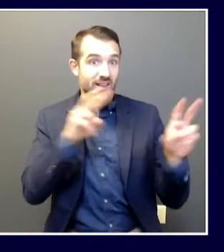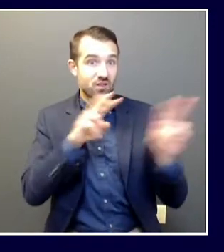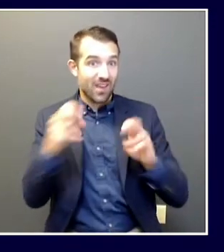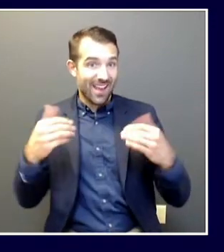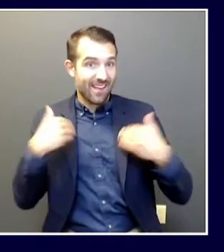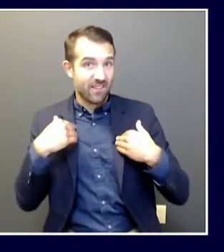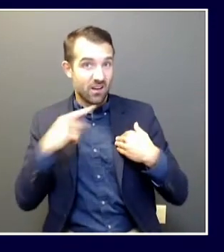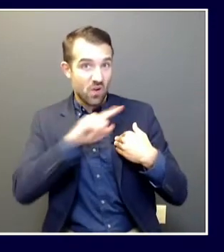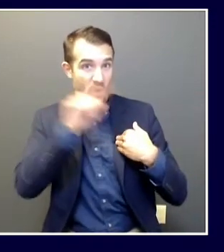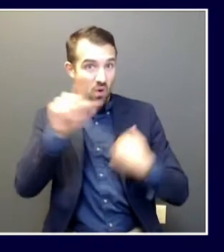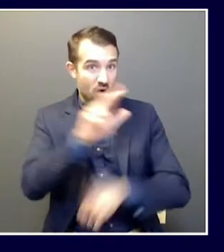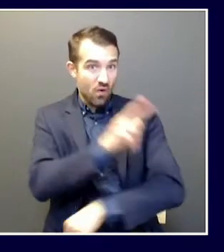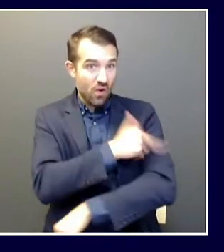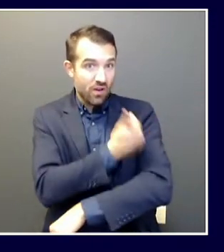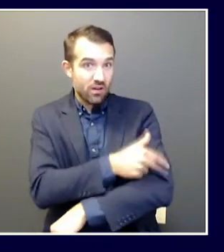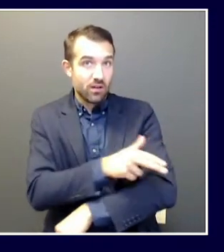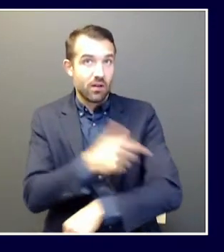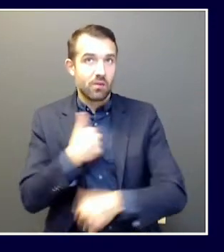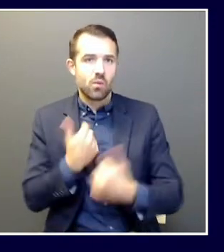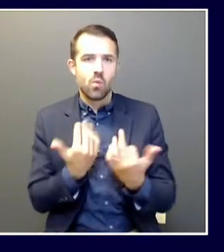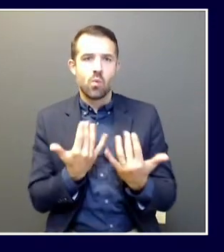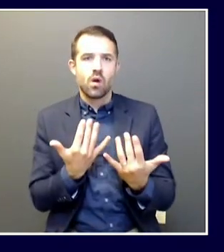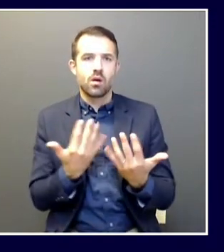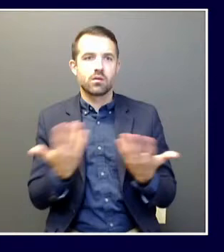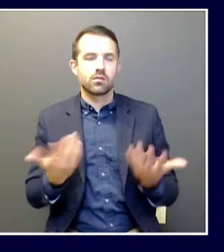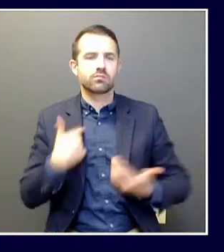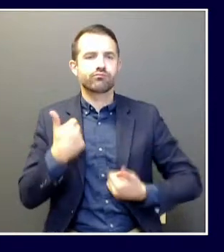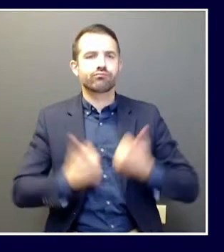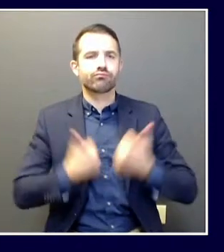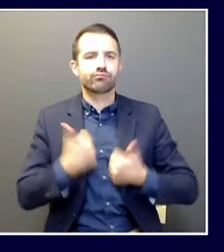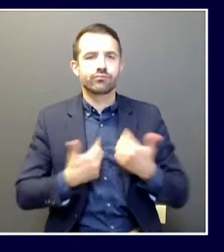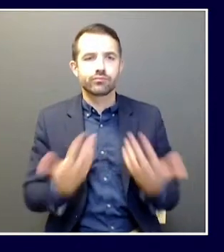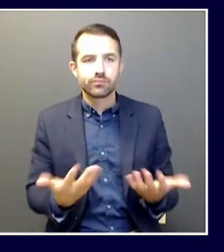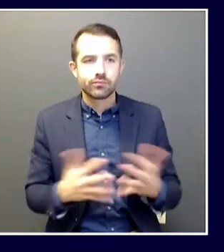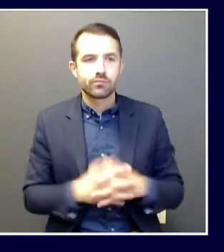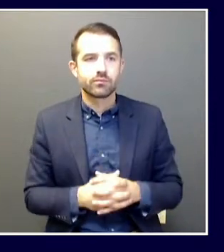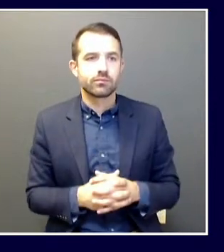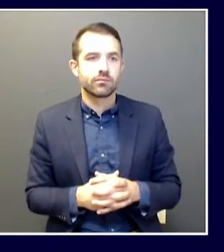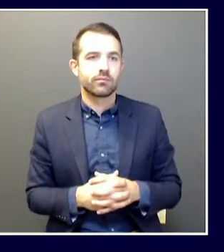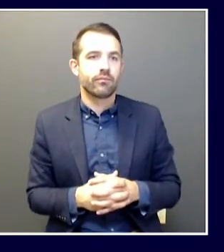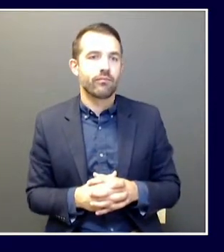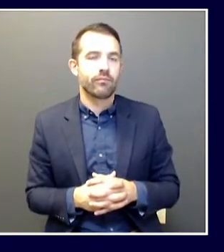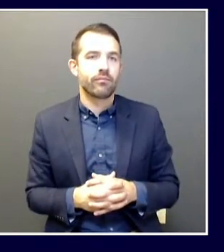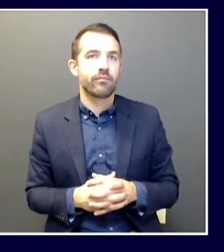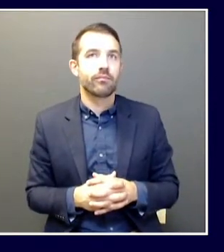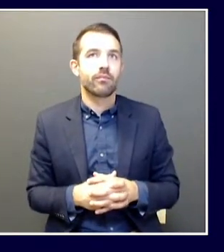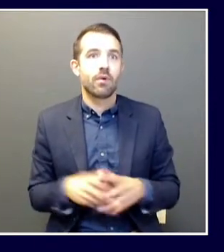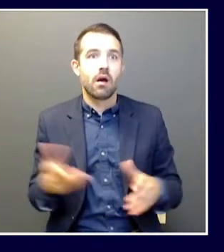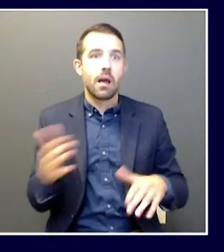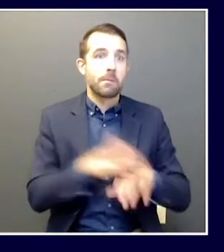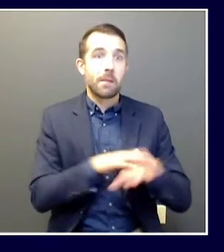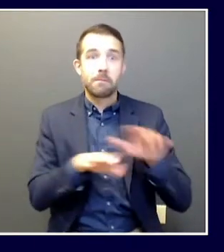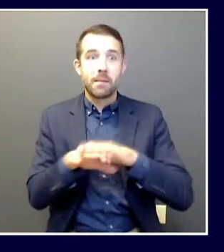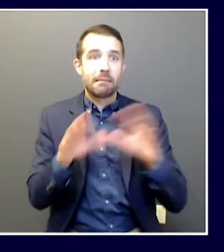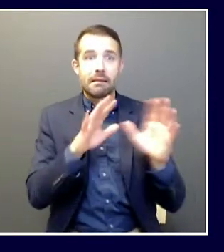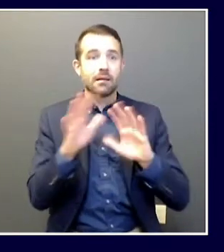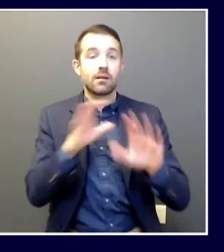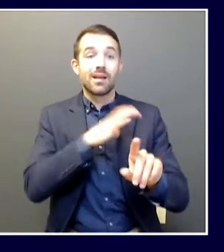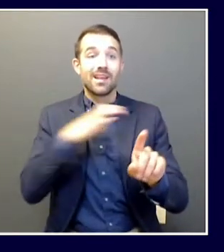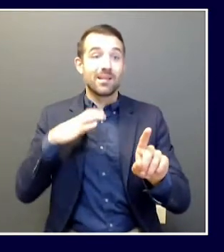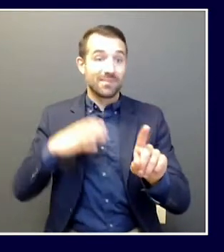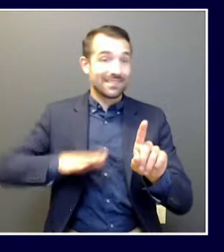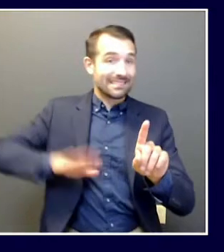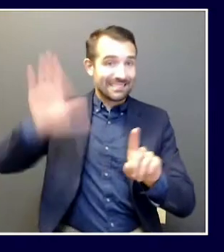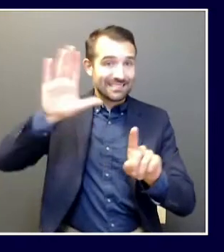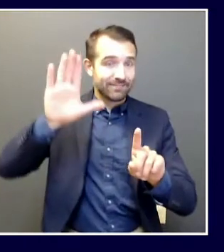seem like a shortage. Excuse me, sorry. Sure. No, I'm sorry. And I just want to say, I think we have to remember that part of the reason why we